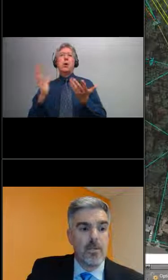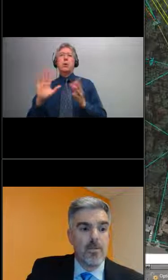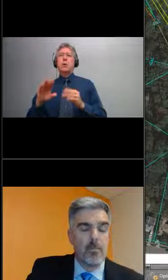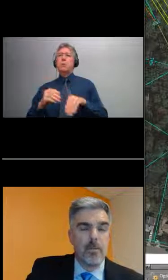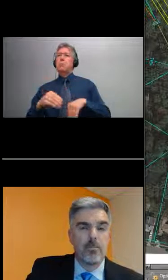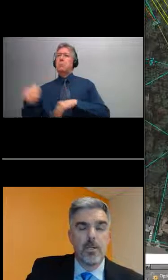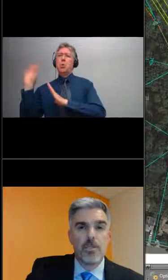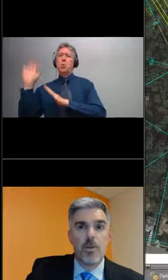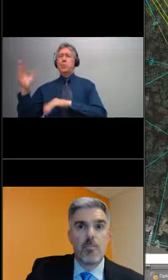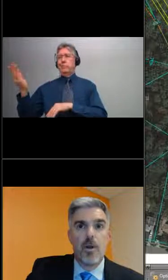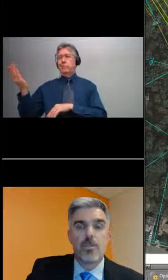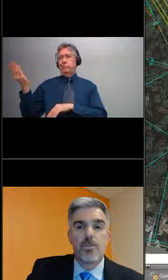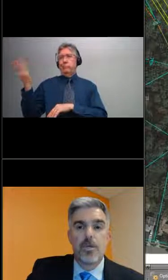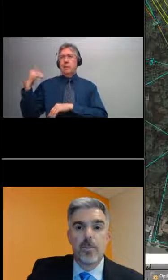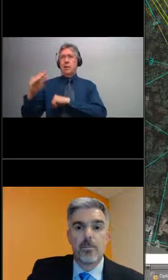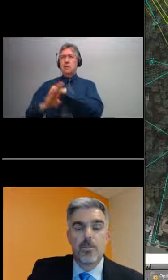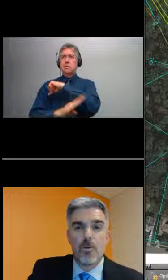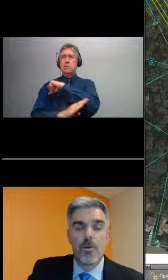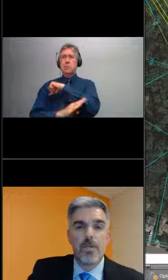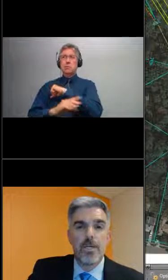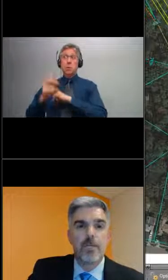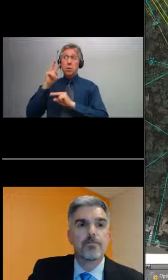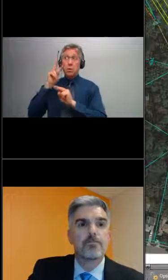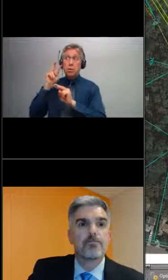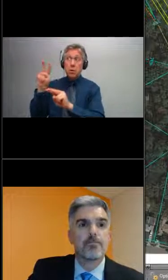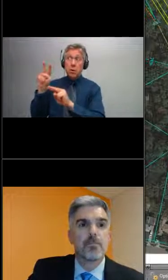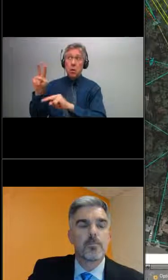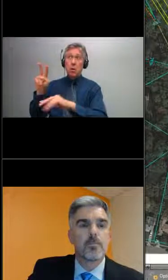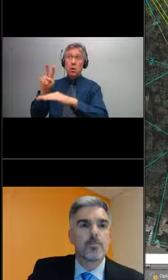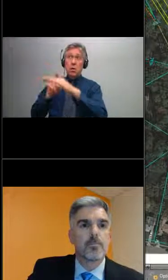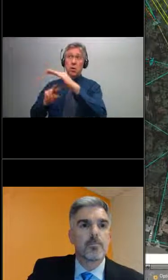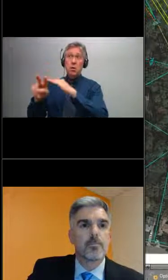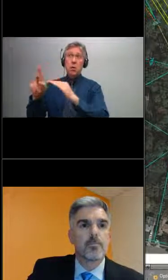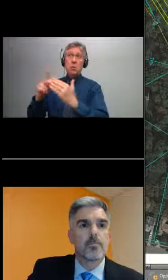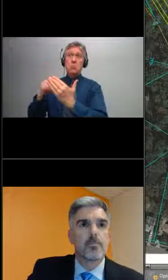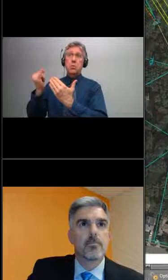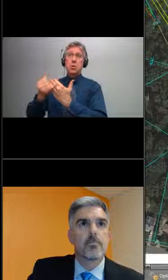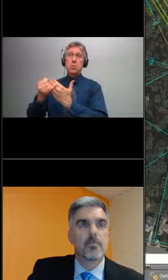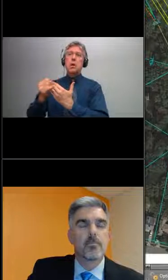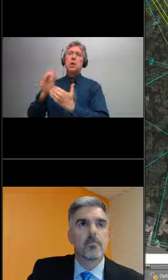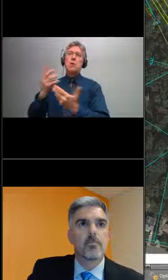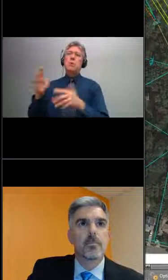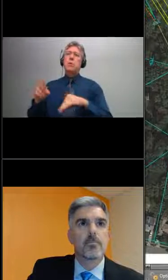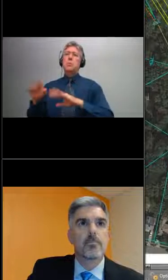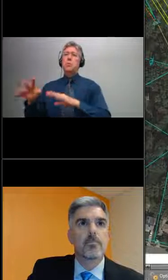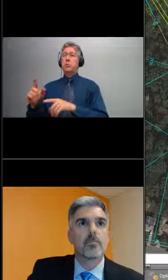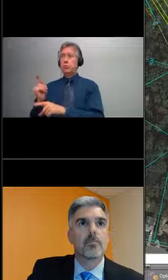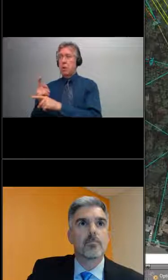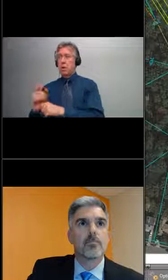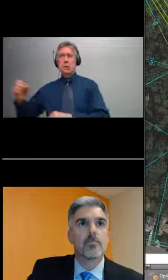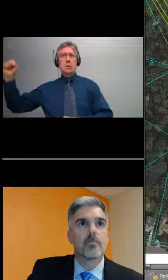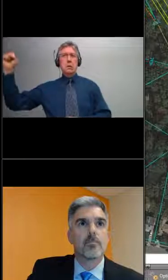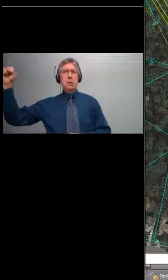in September because they knew the project was coming, is our understanding. That's correct.